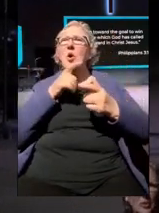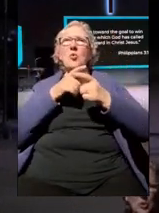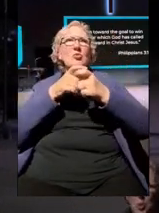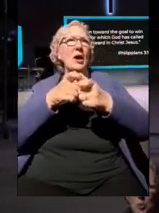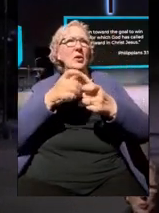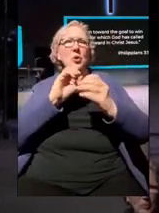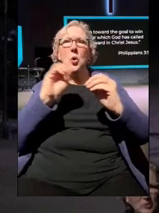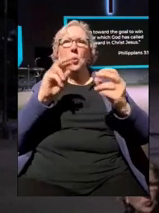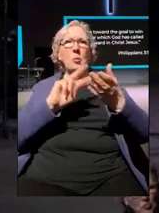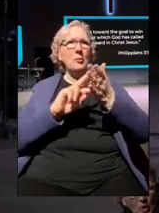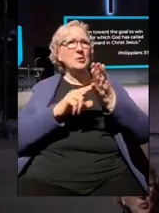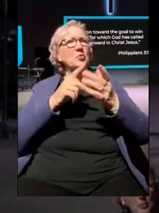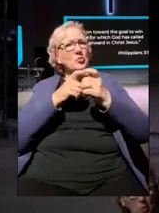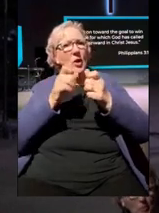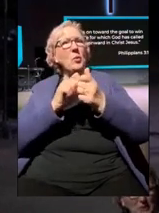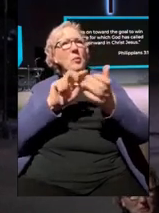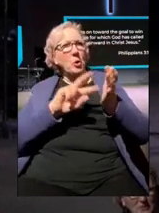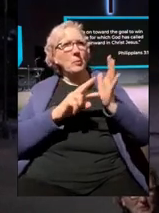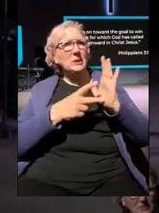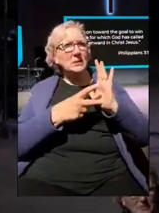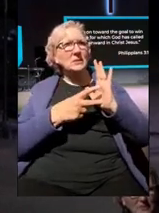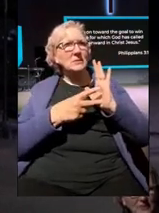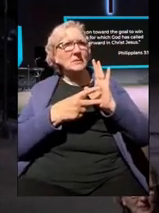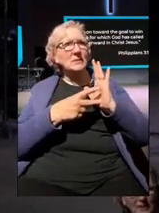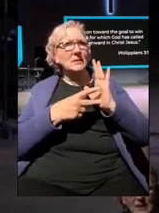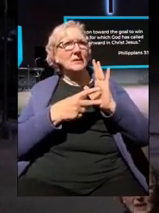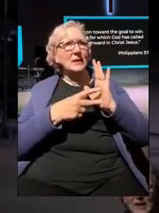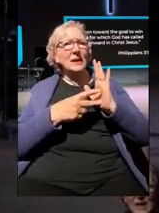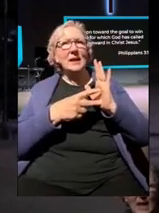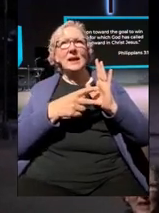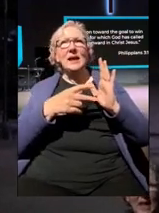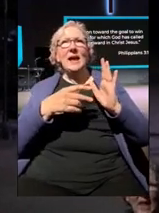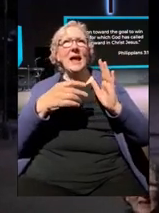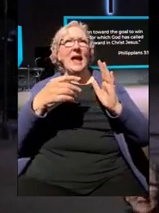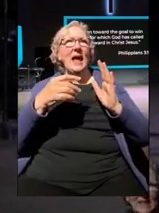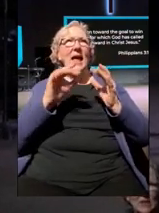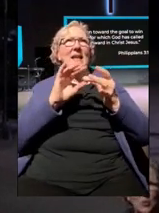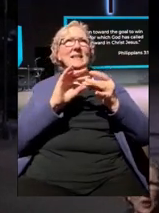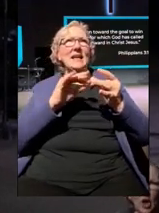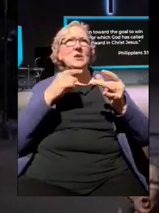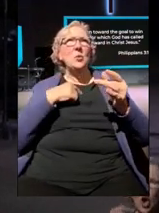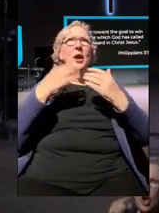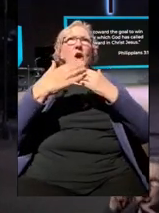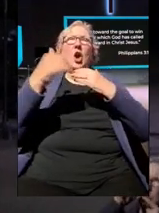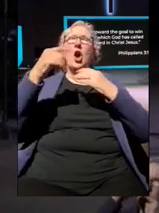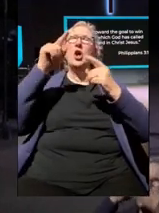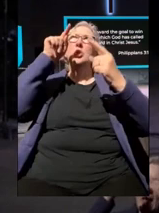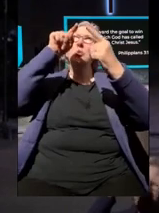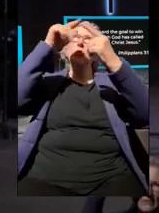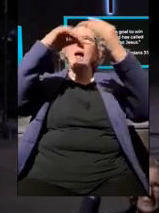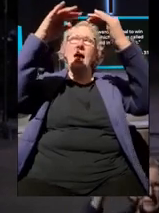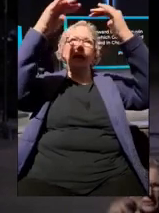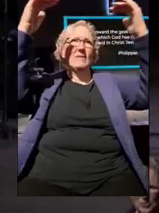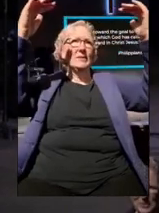a purpose, and it says that we are called heavenward. So what does that